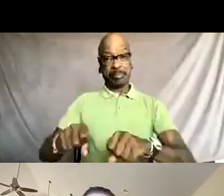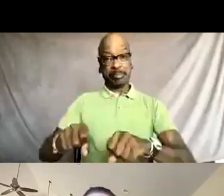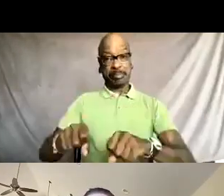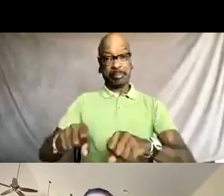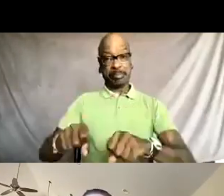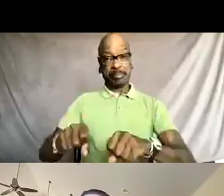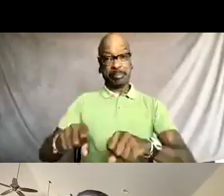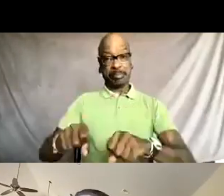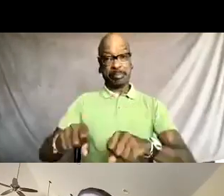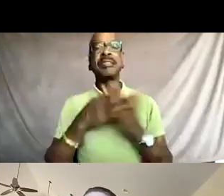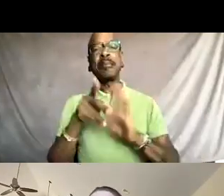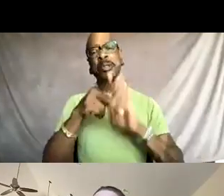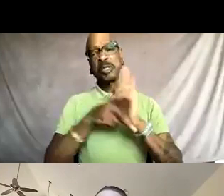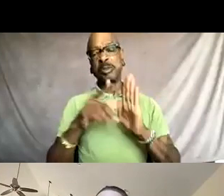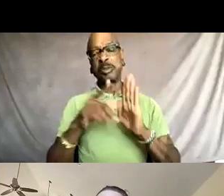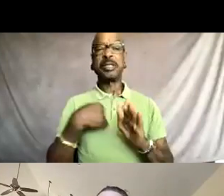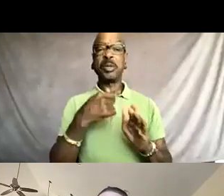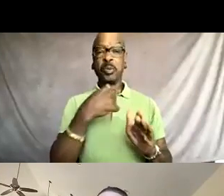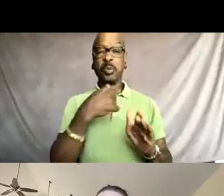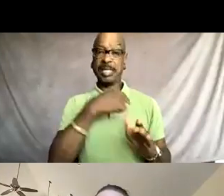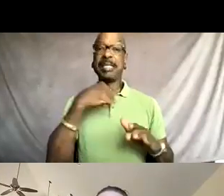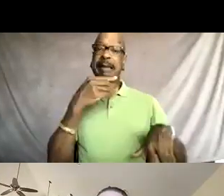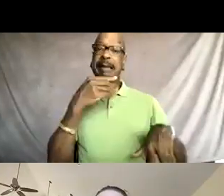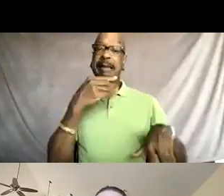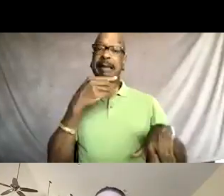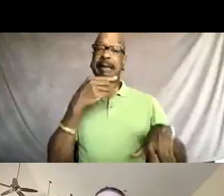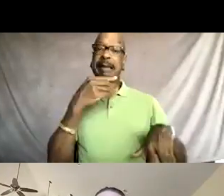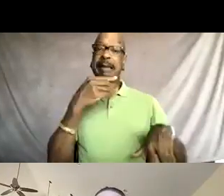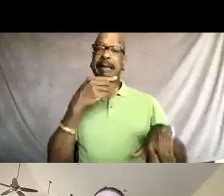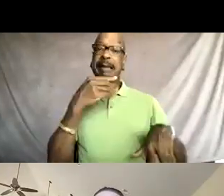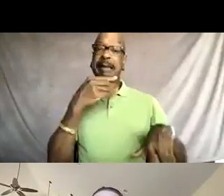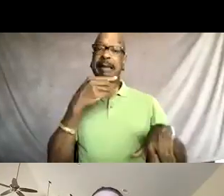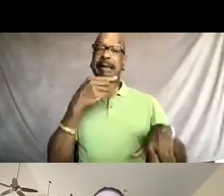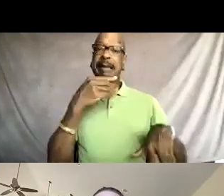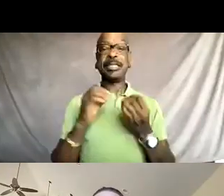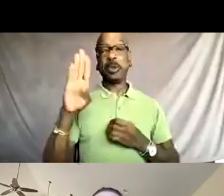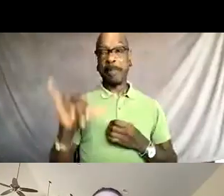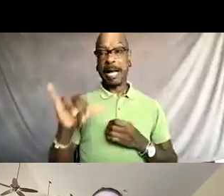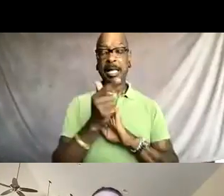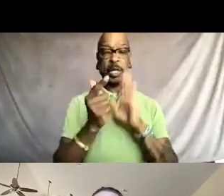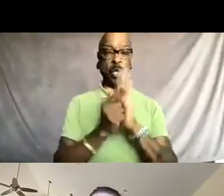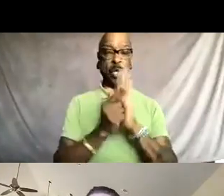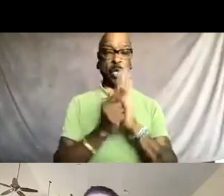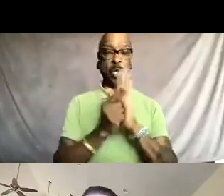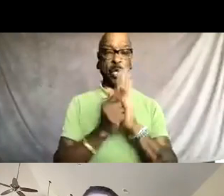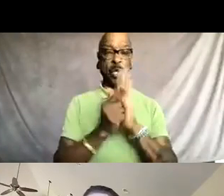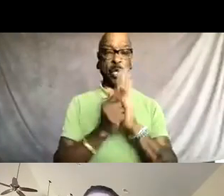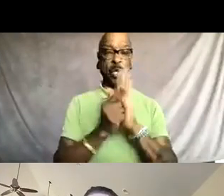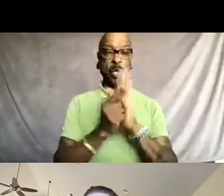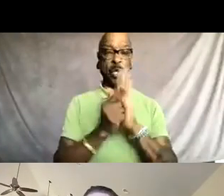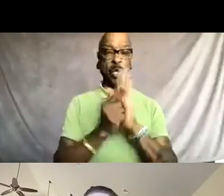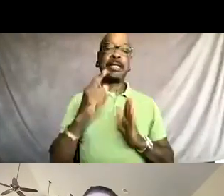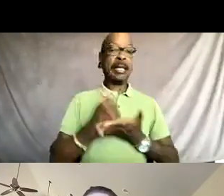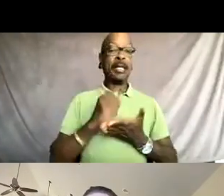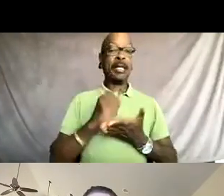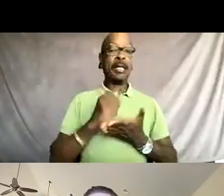bake into our organizational bylaws and agreements and policies that really help us restore our root relationship with